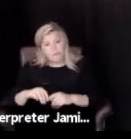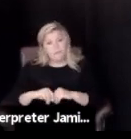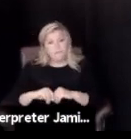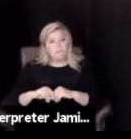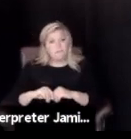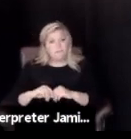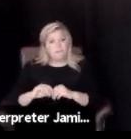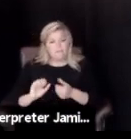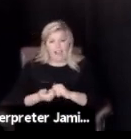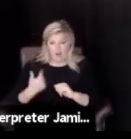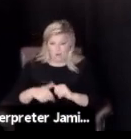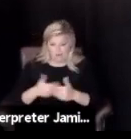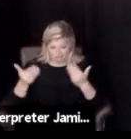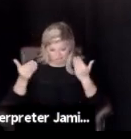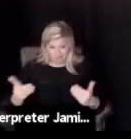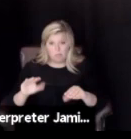should we do this?